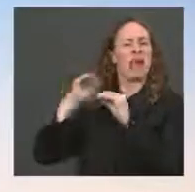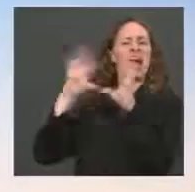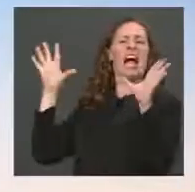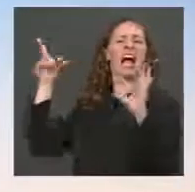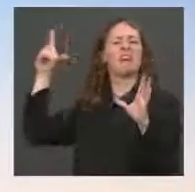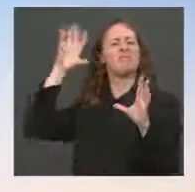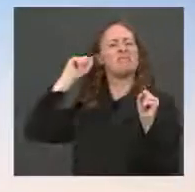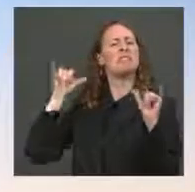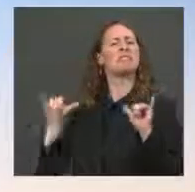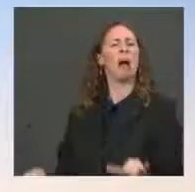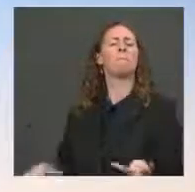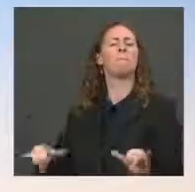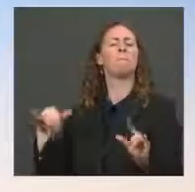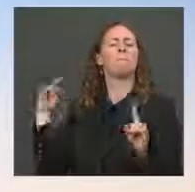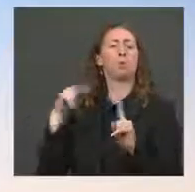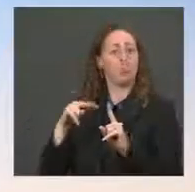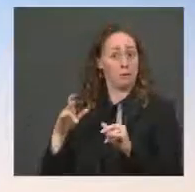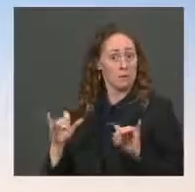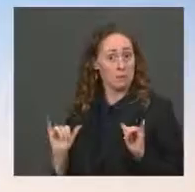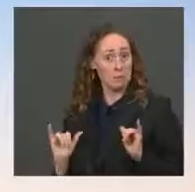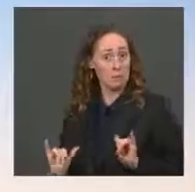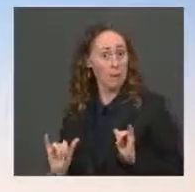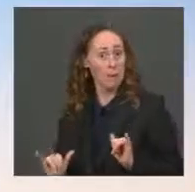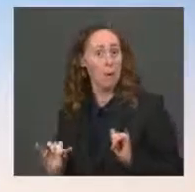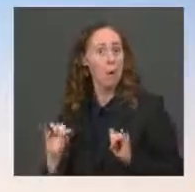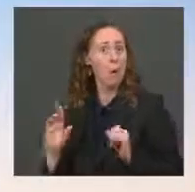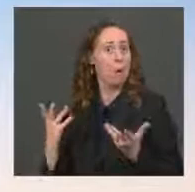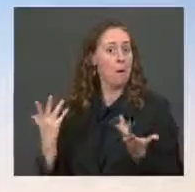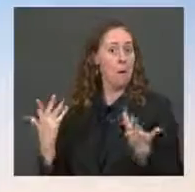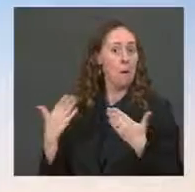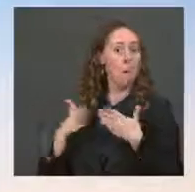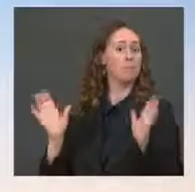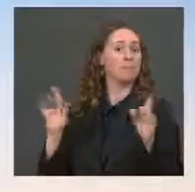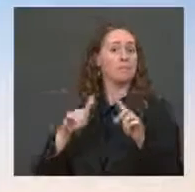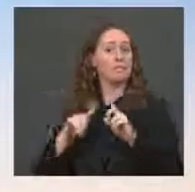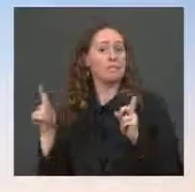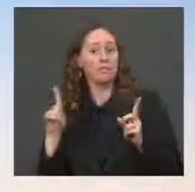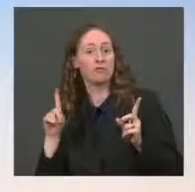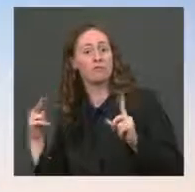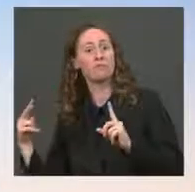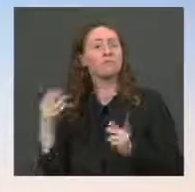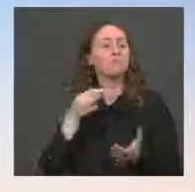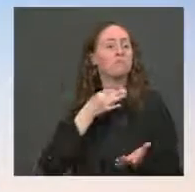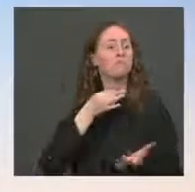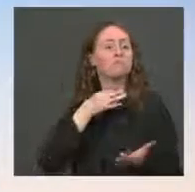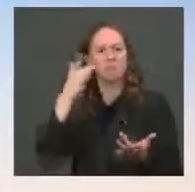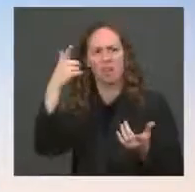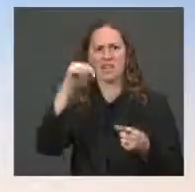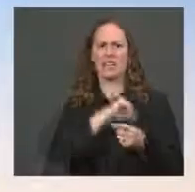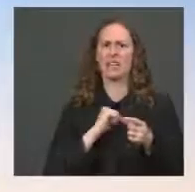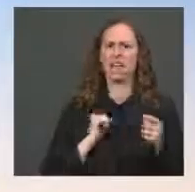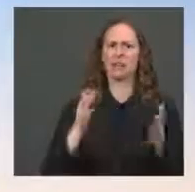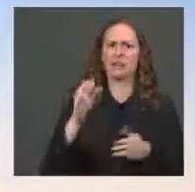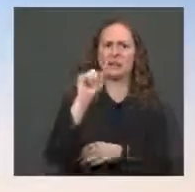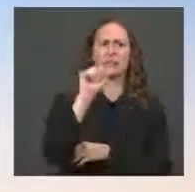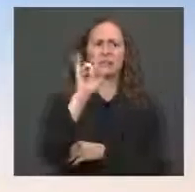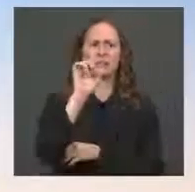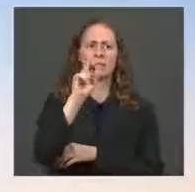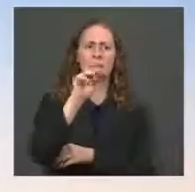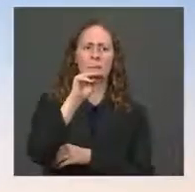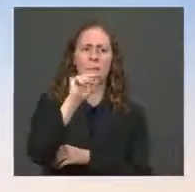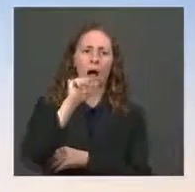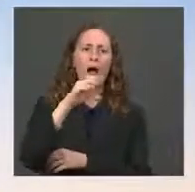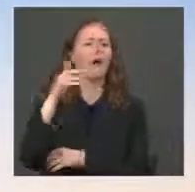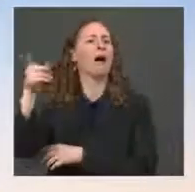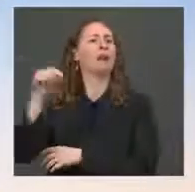case, and is it a topic that is being discussed with Senators Sinema and Manchin today? The Senator Sinema and Manchin are here